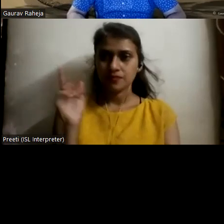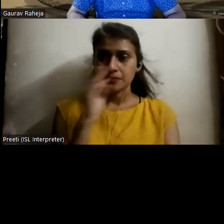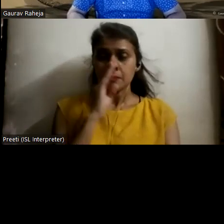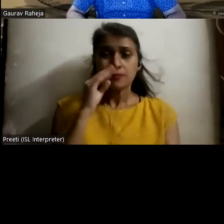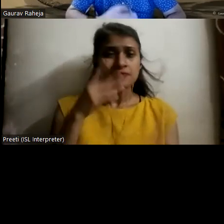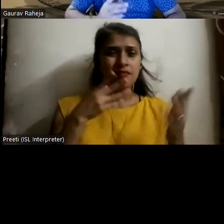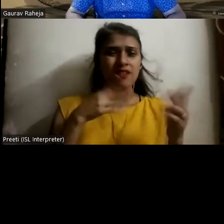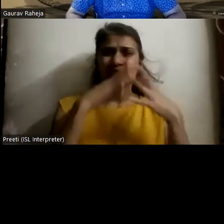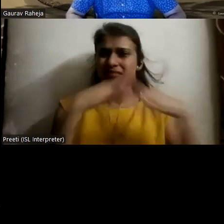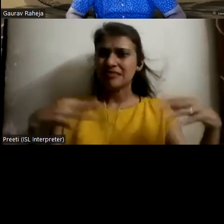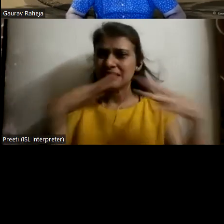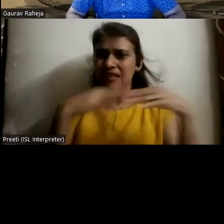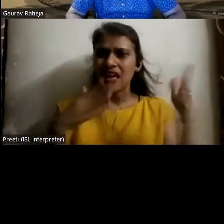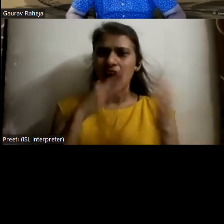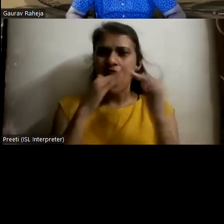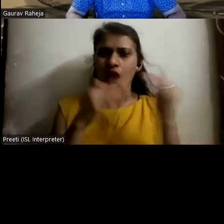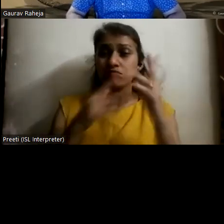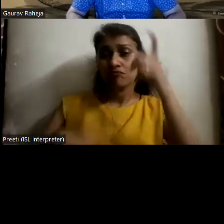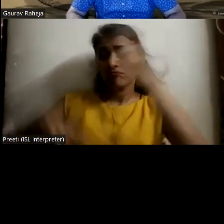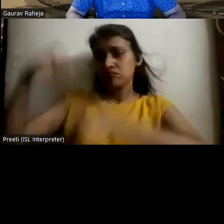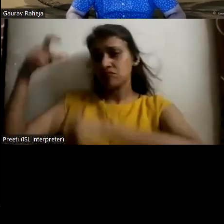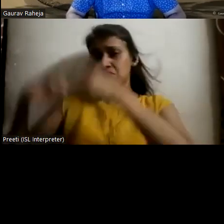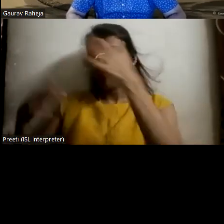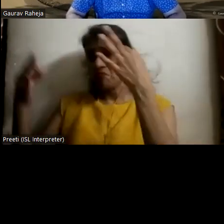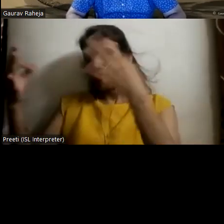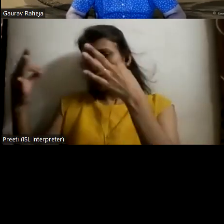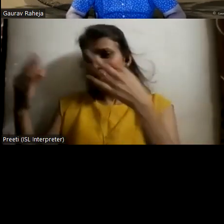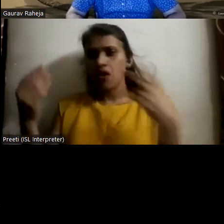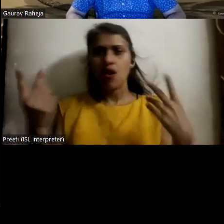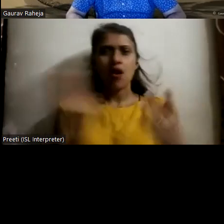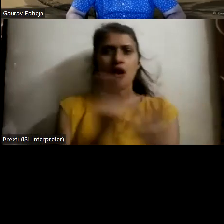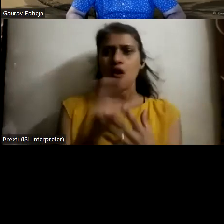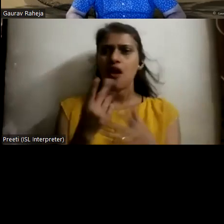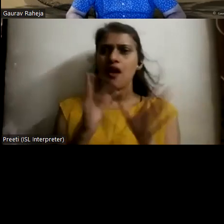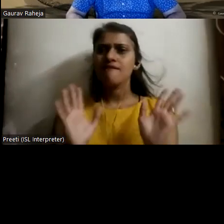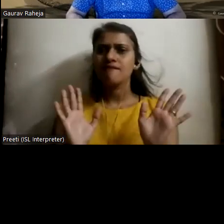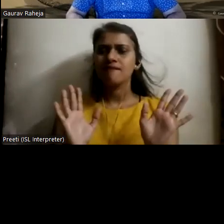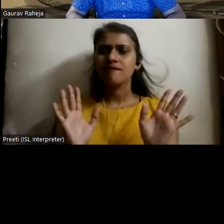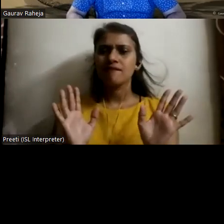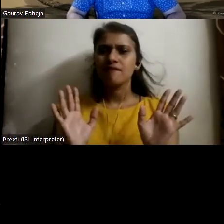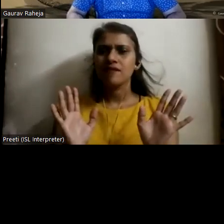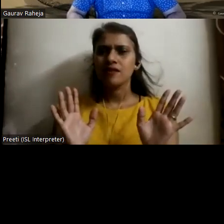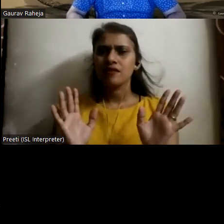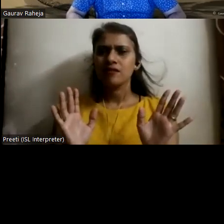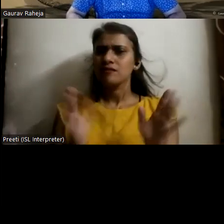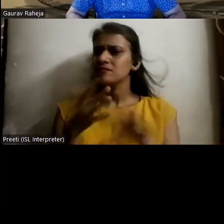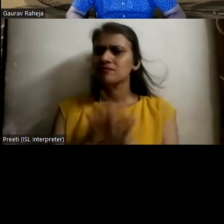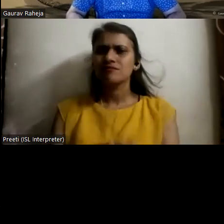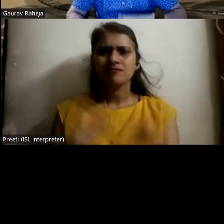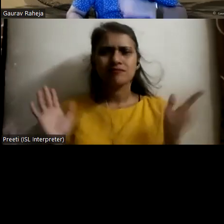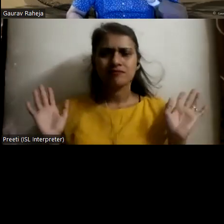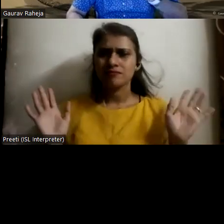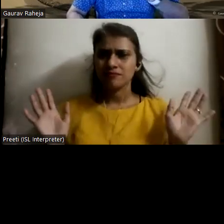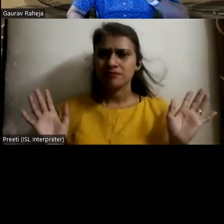slums and with the high-rise apartments. Would you call this inclusive or exclusive? Friends, poverty